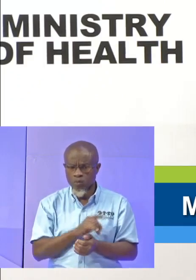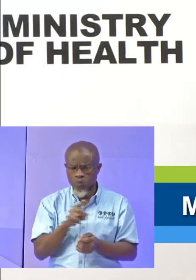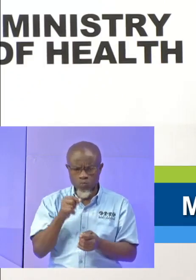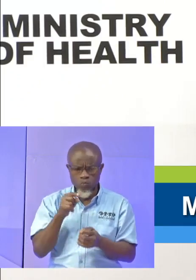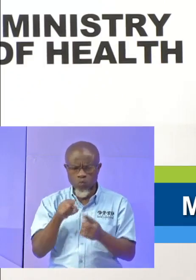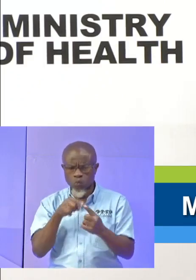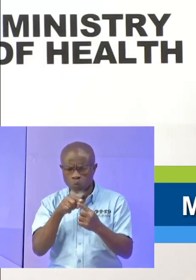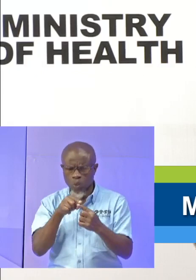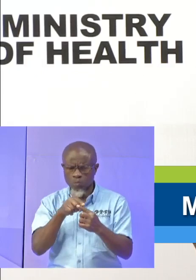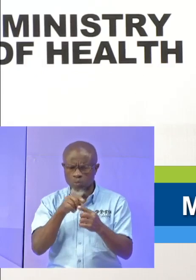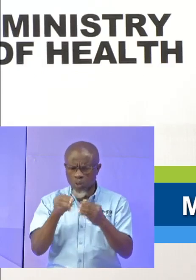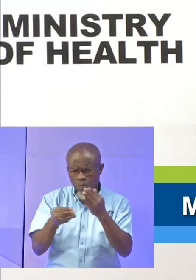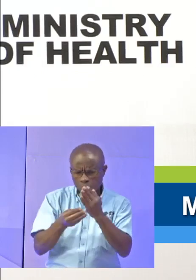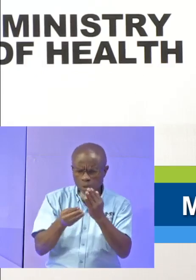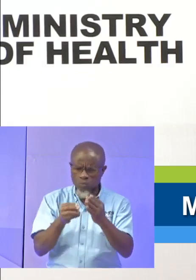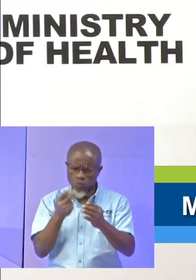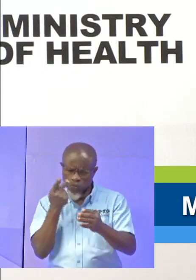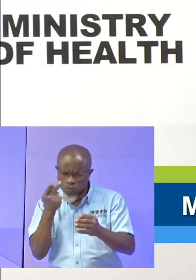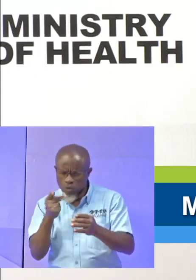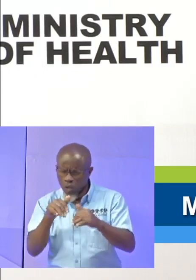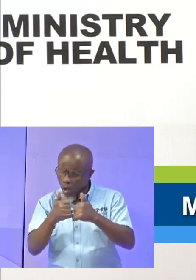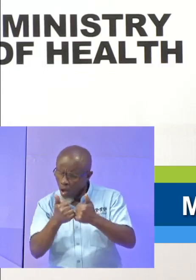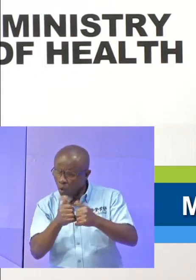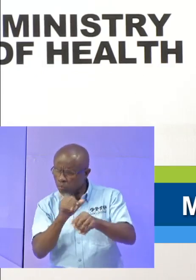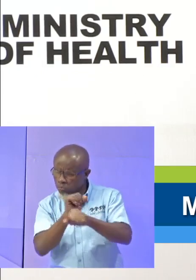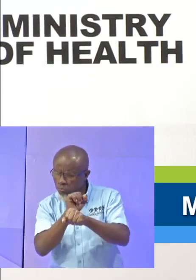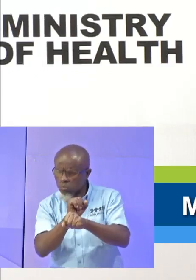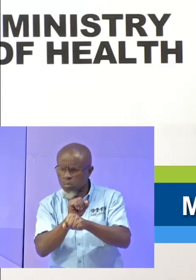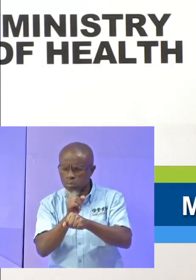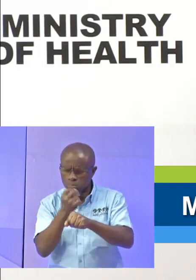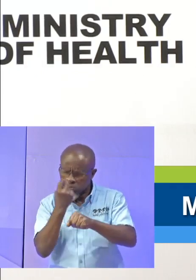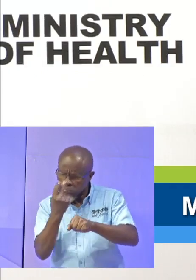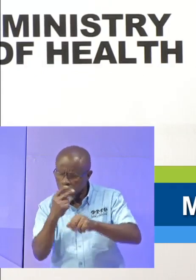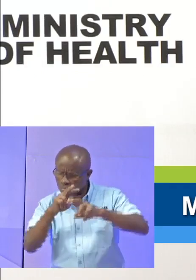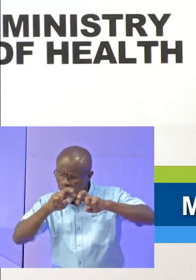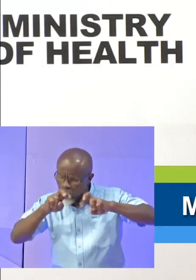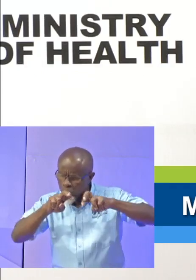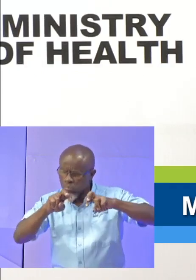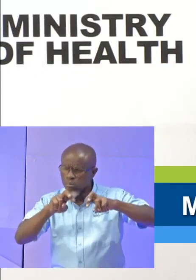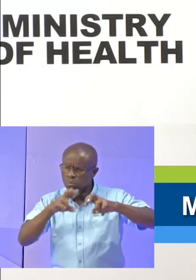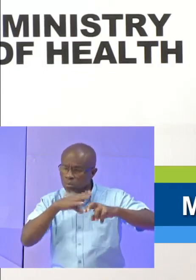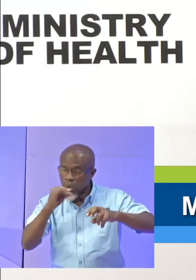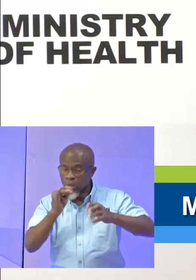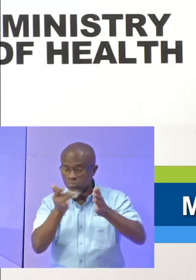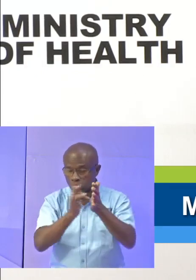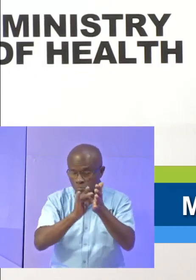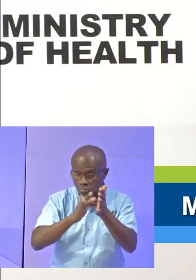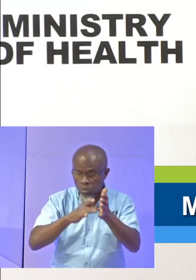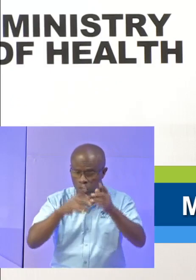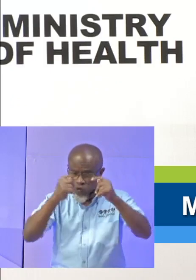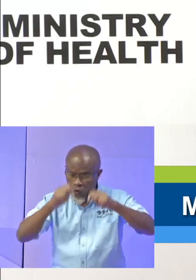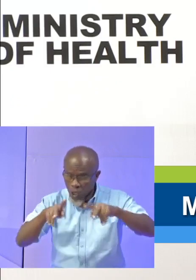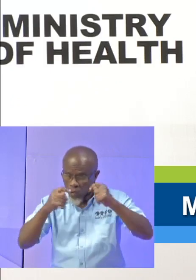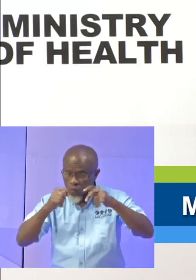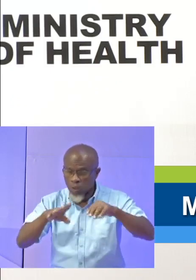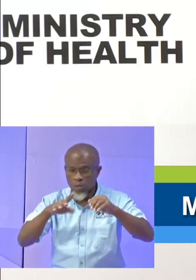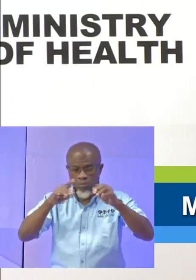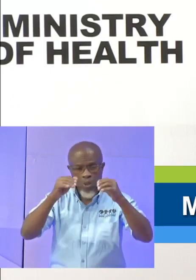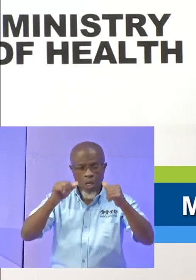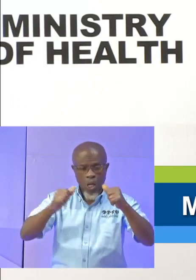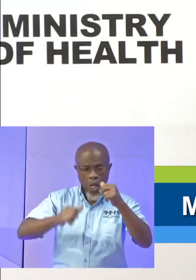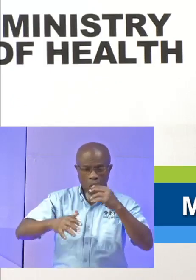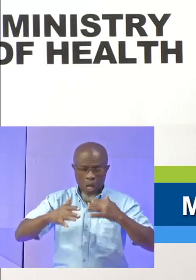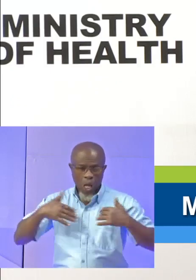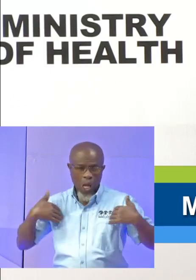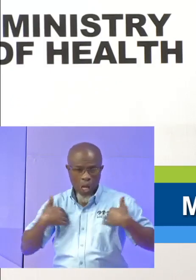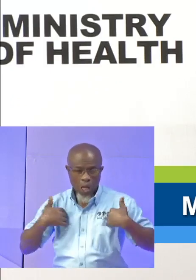encapsulation, we can show it works. Also in terms of clinical trial conduct, a lot of the animal studies and